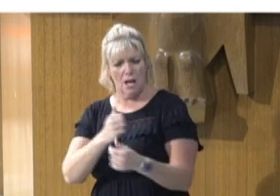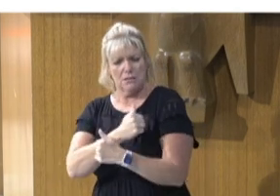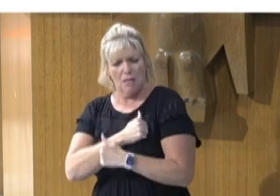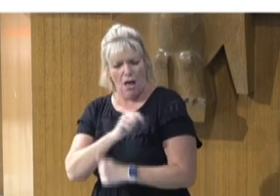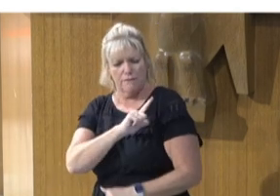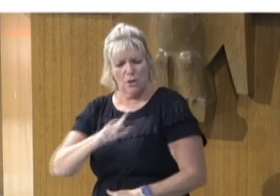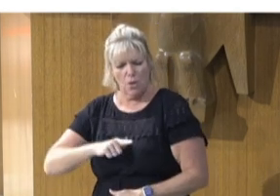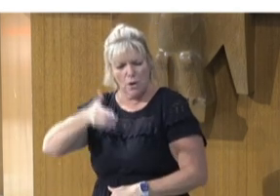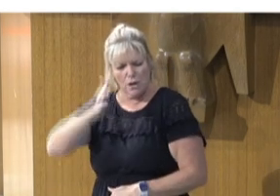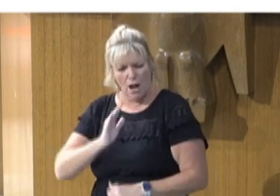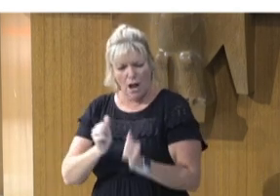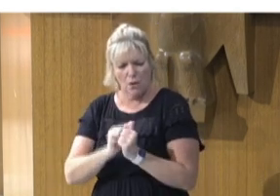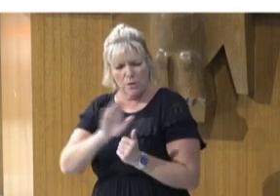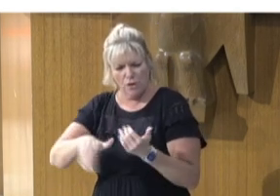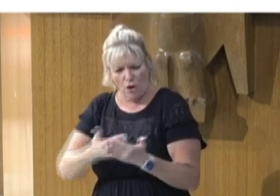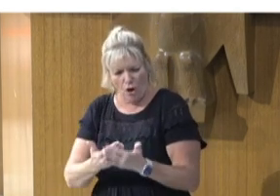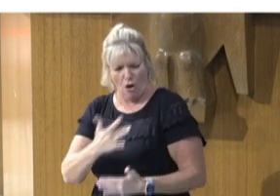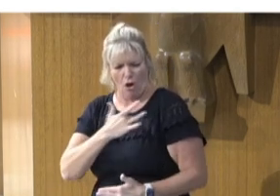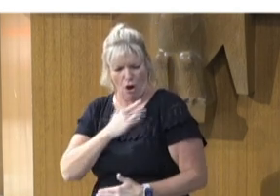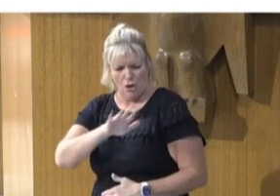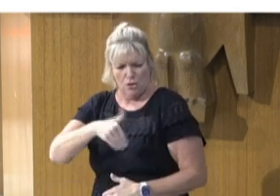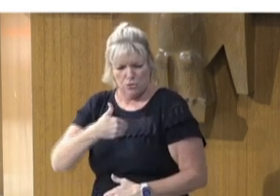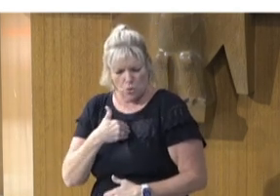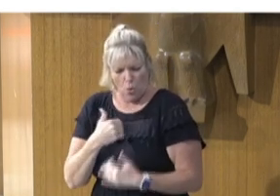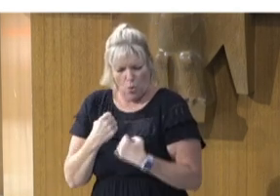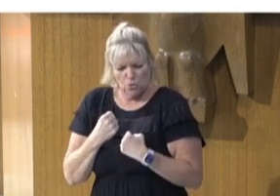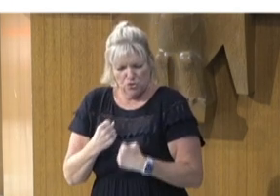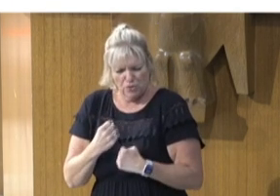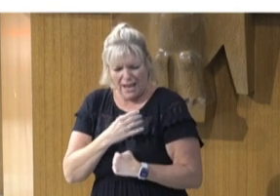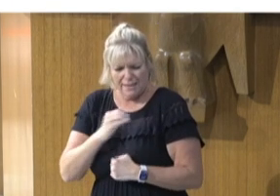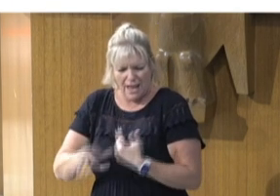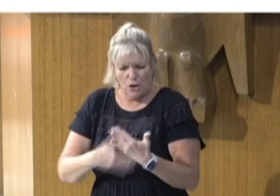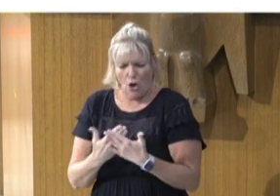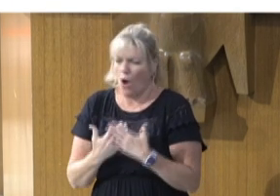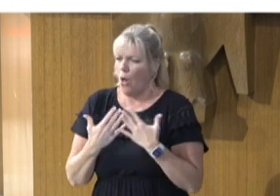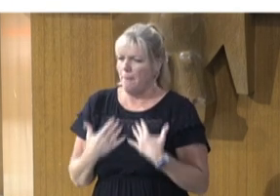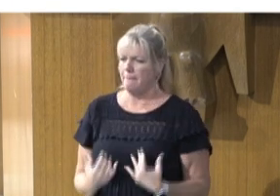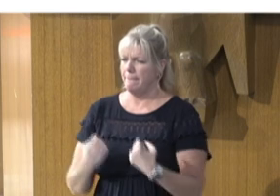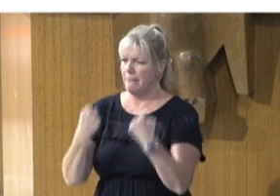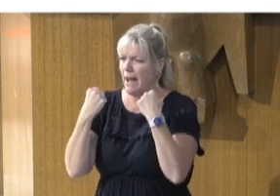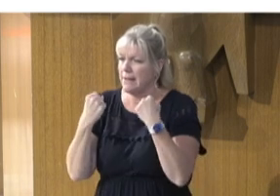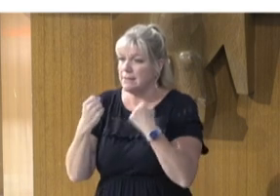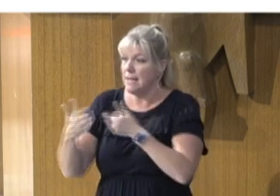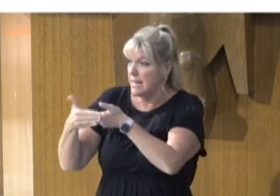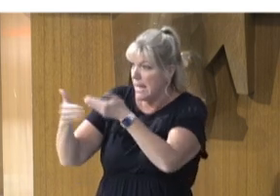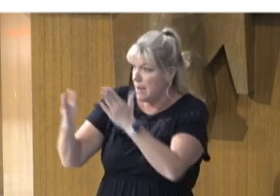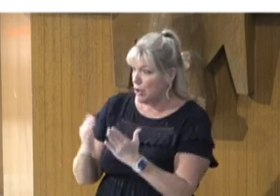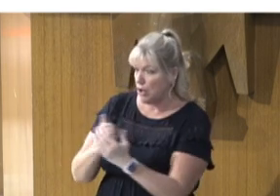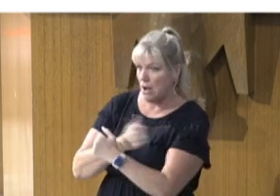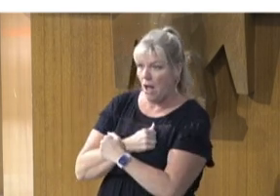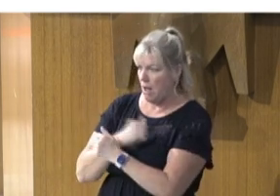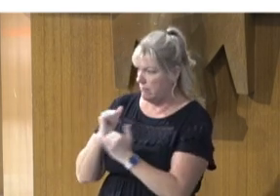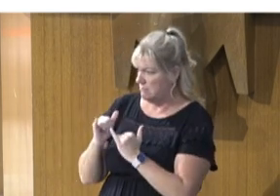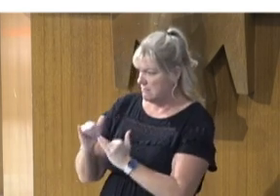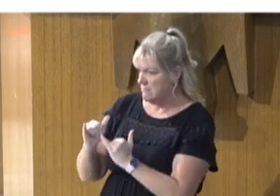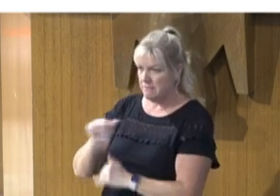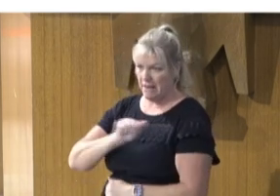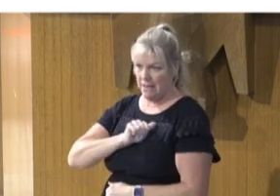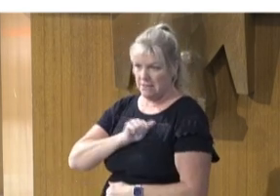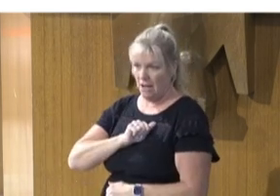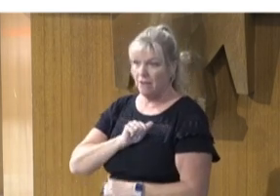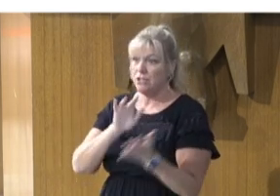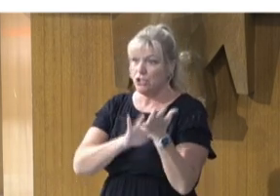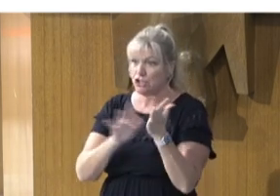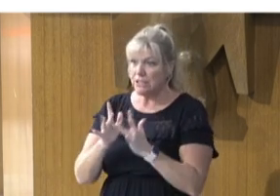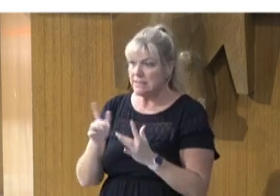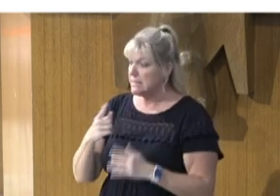God with all your heart and with all your soul and with all your strength and with all your mind and your neighbor as yourself. And Jesus said to